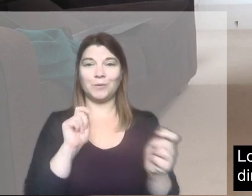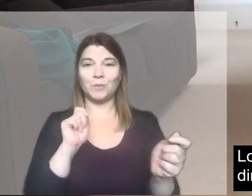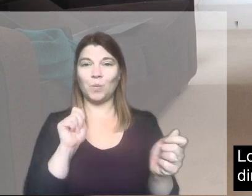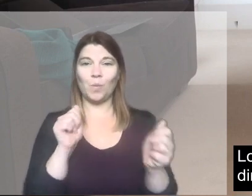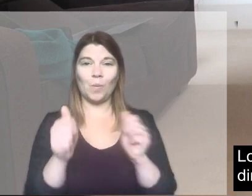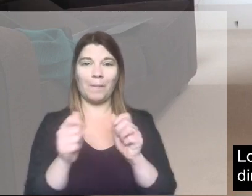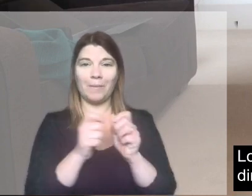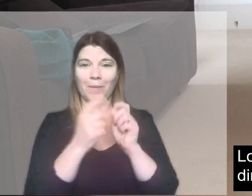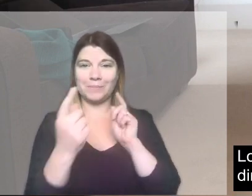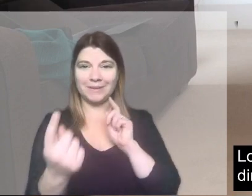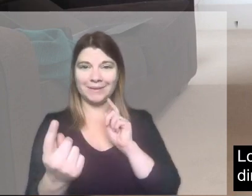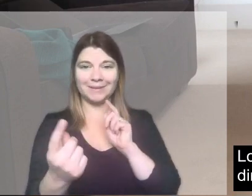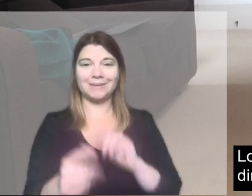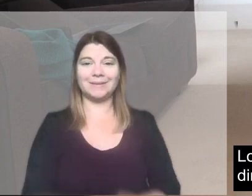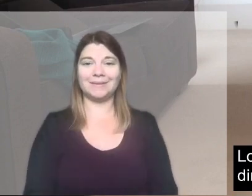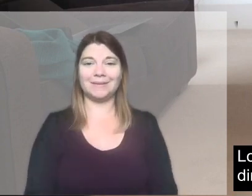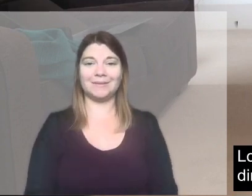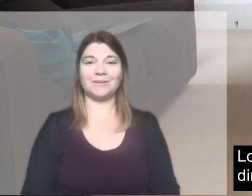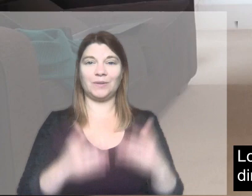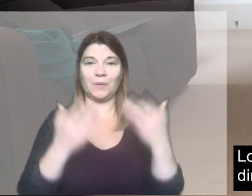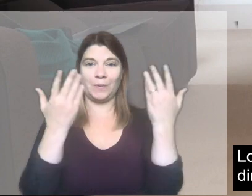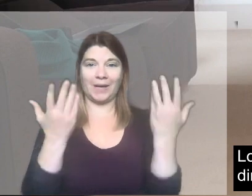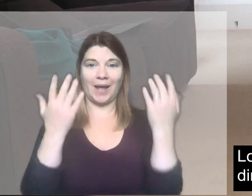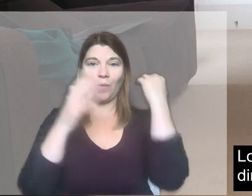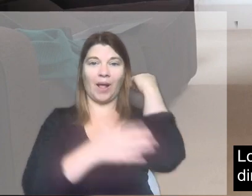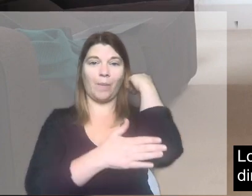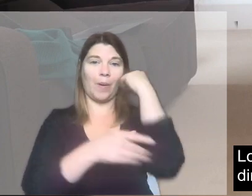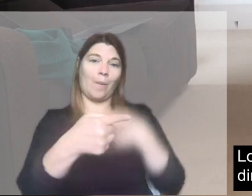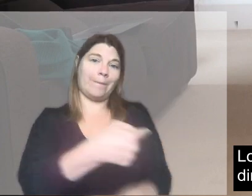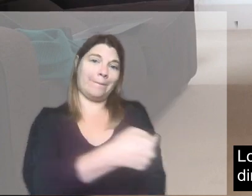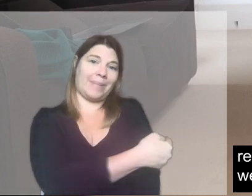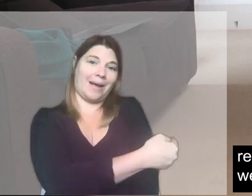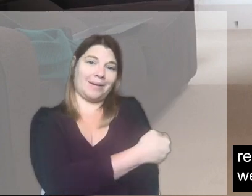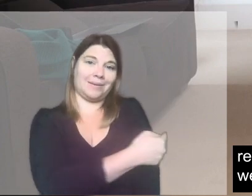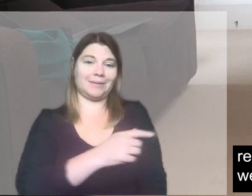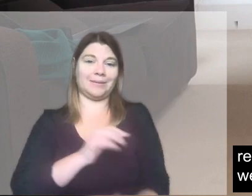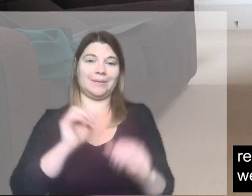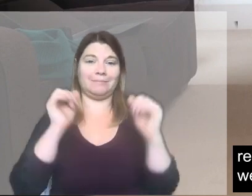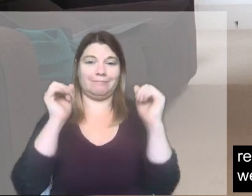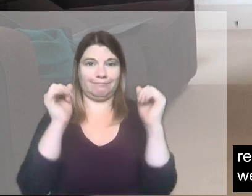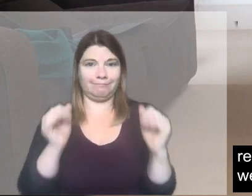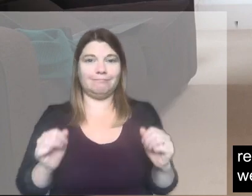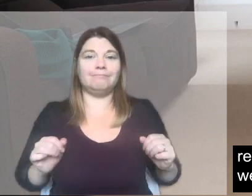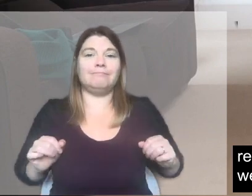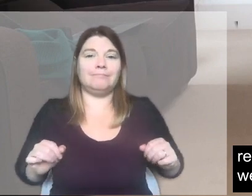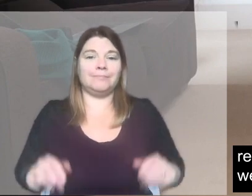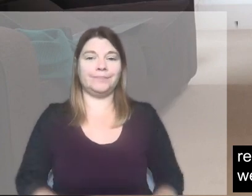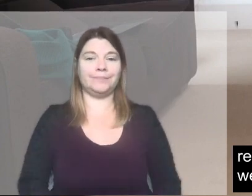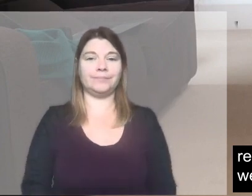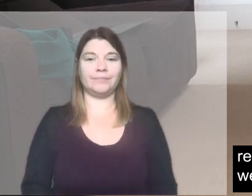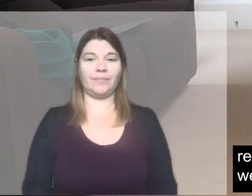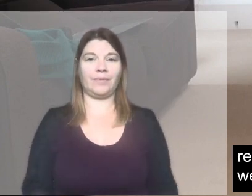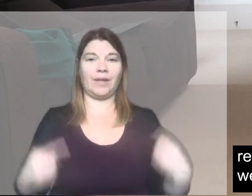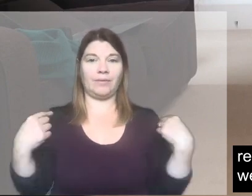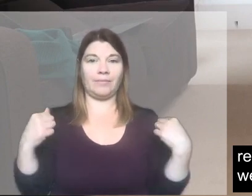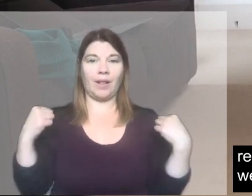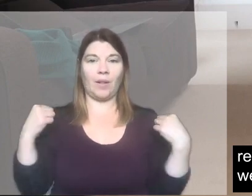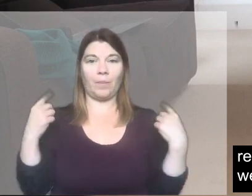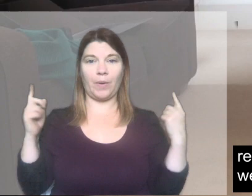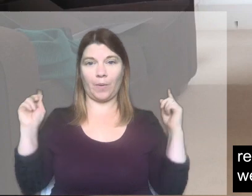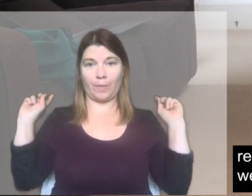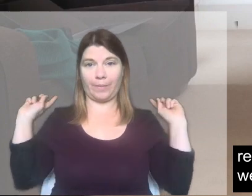let's do that. Go in the opposite direction now. So this time our elbows reach behind us, opening the